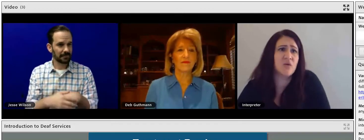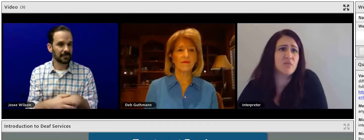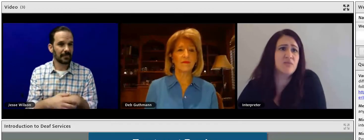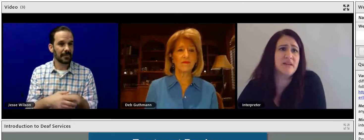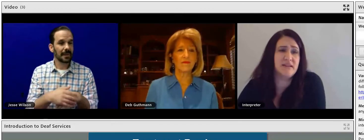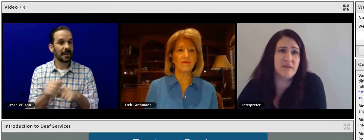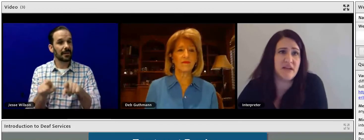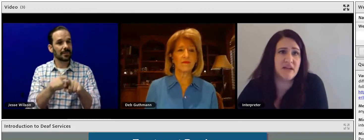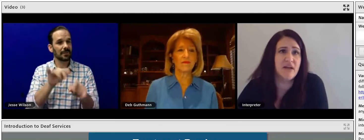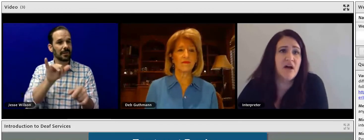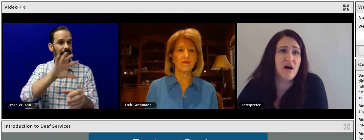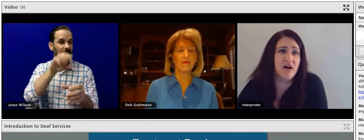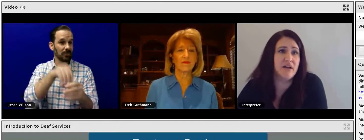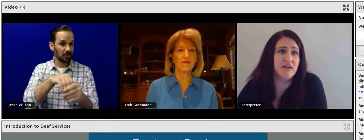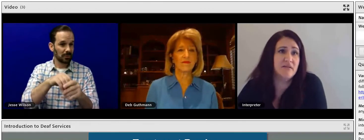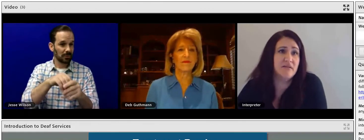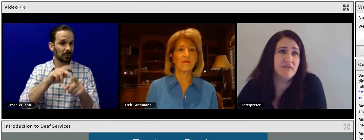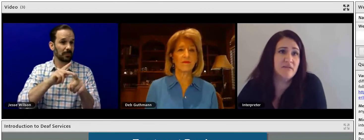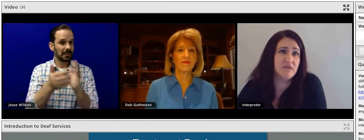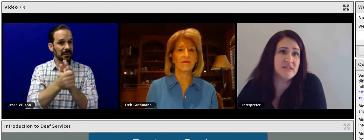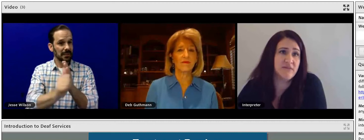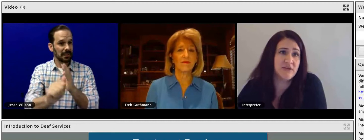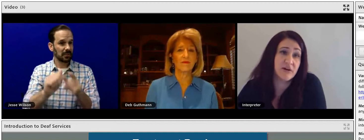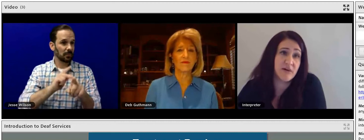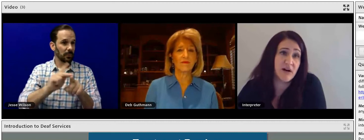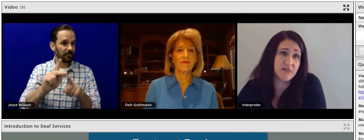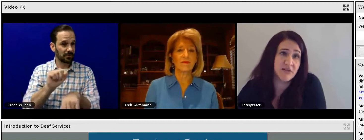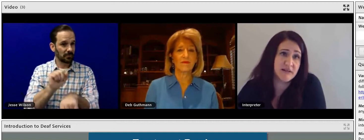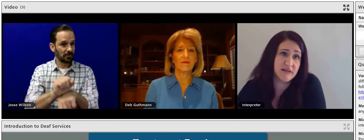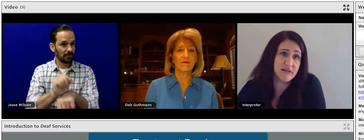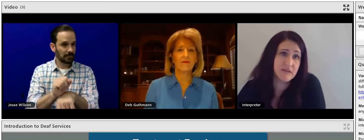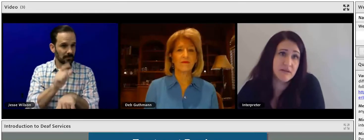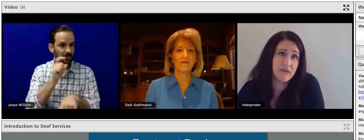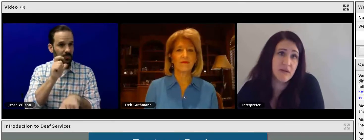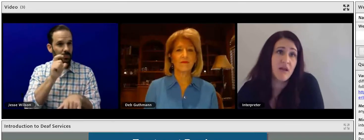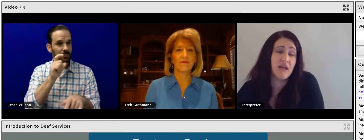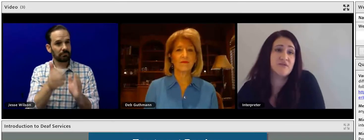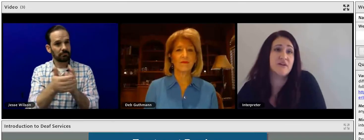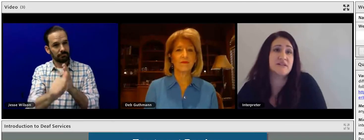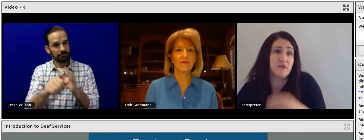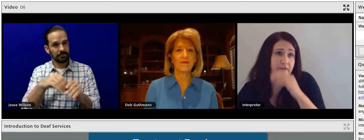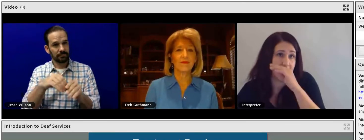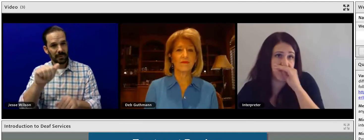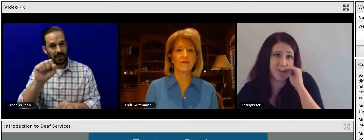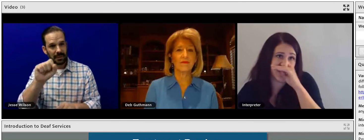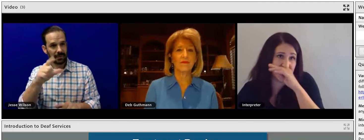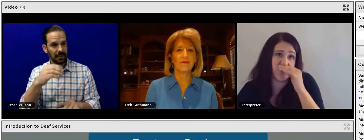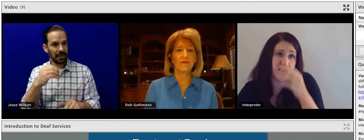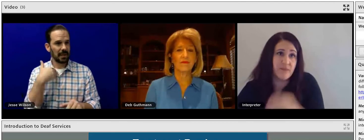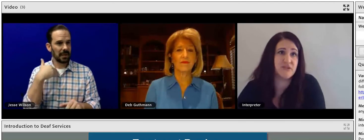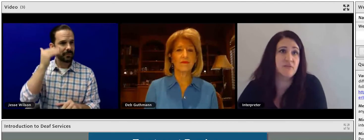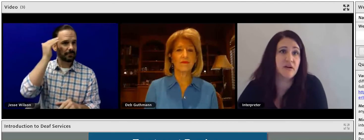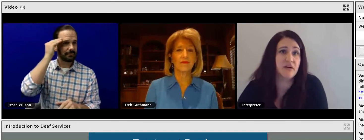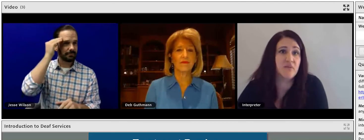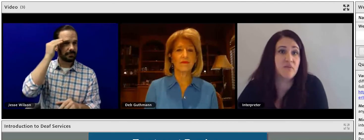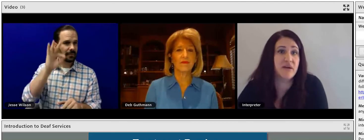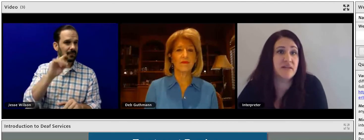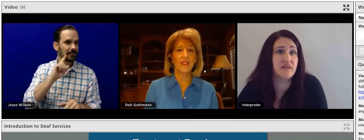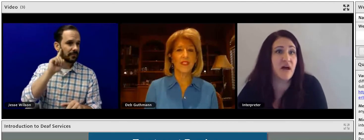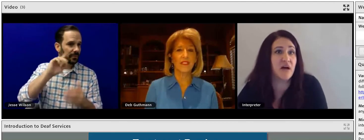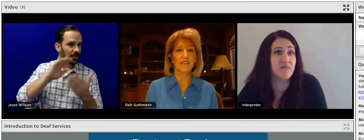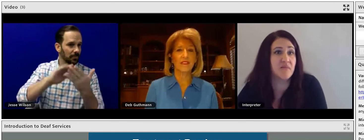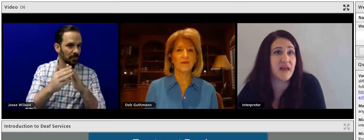be, we're really limited on those different treatment options. As far as skilled professionals who are